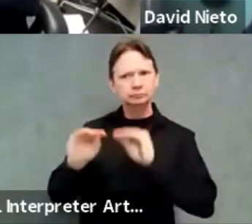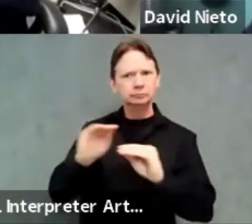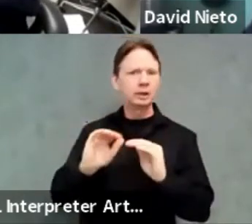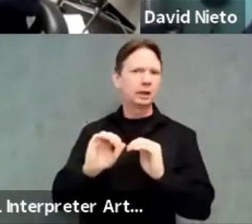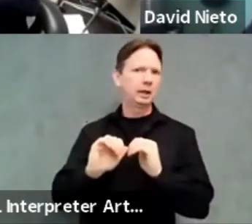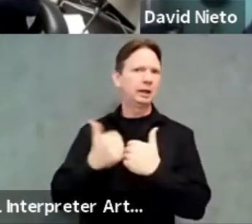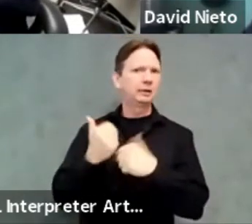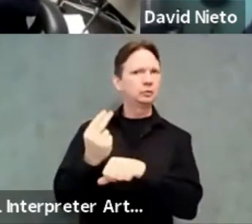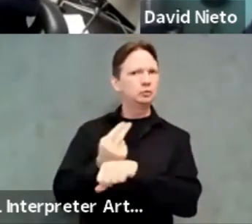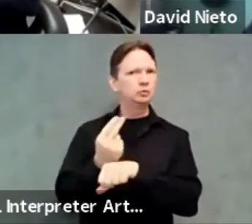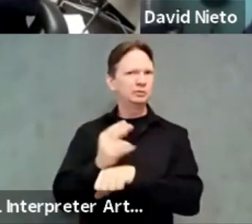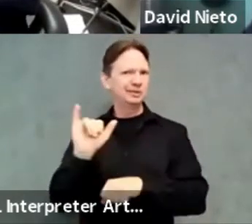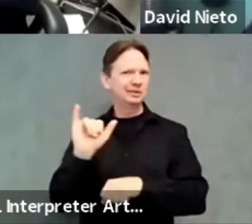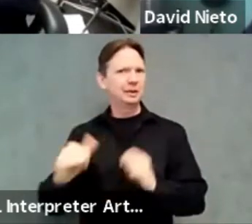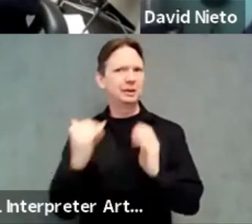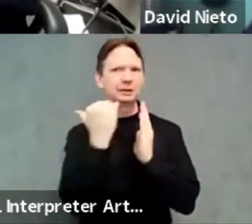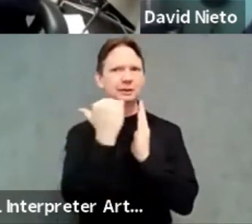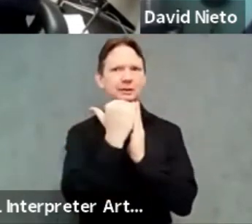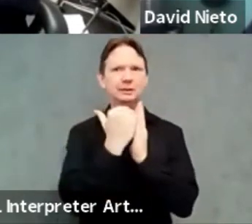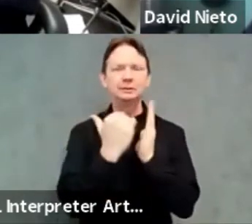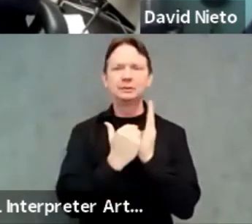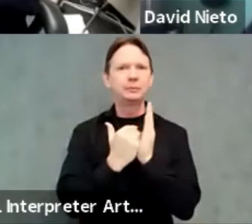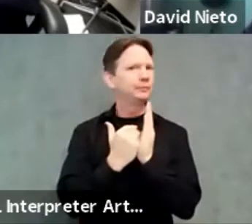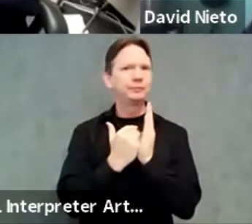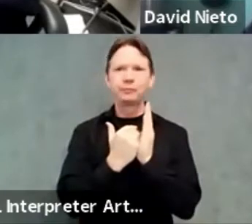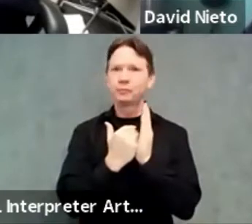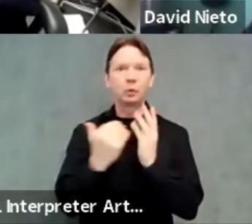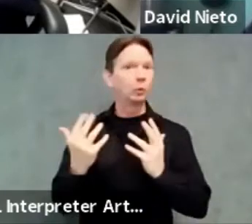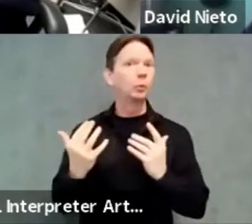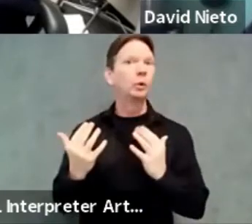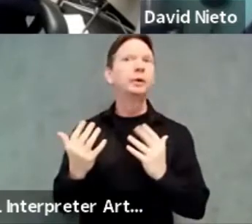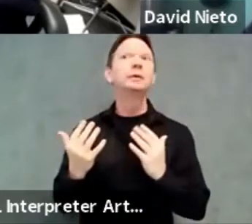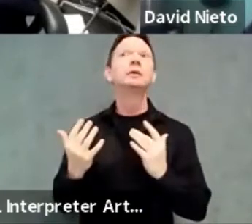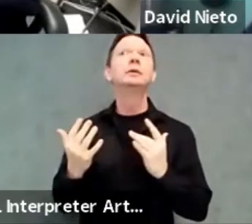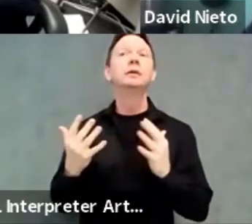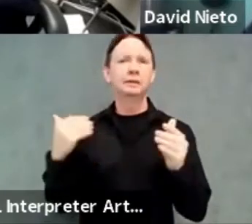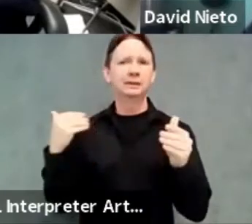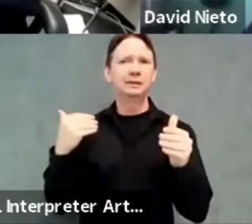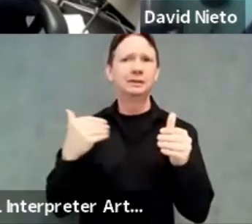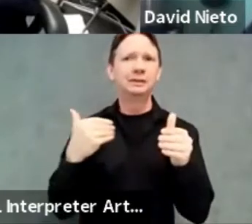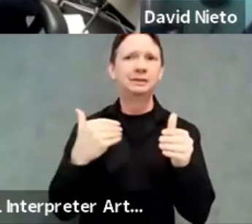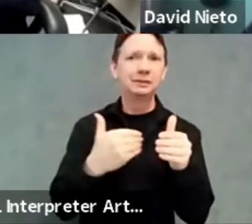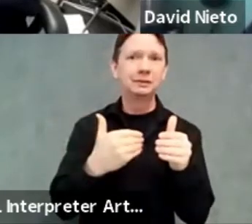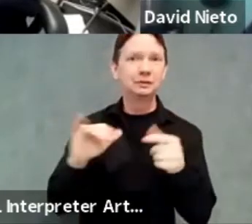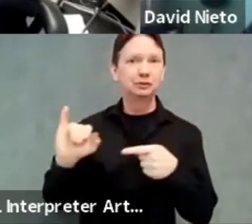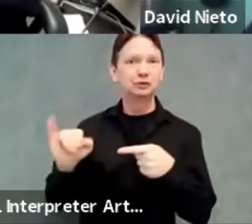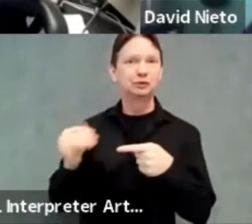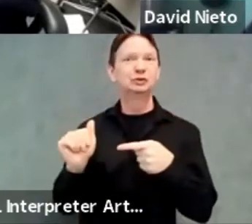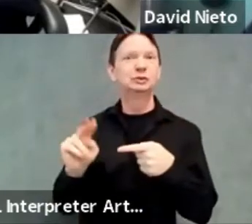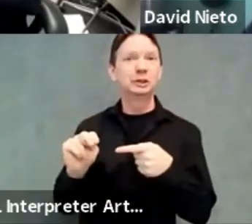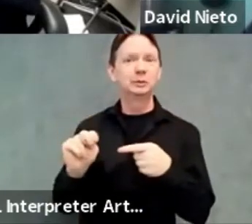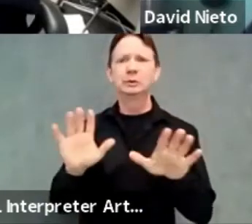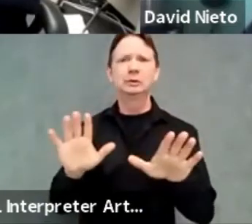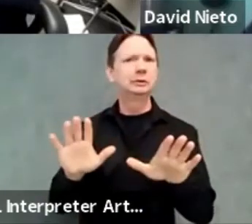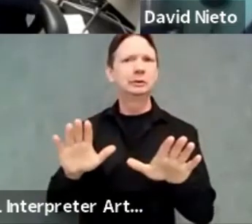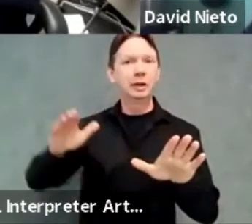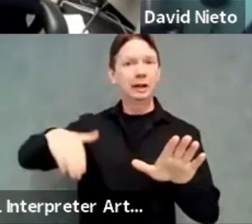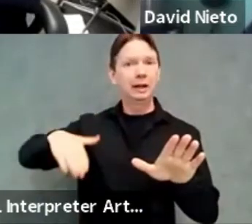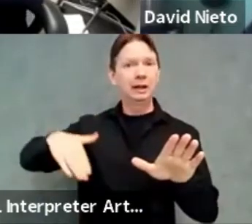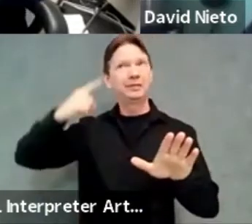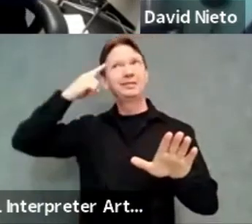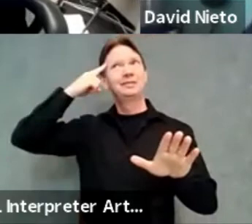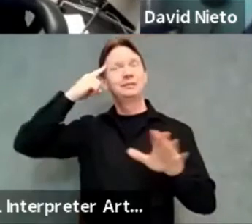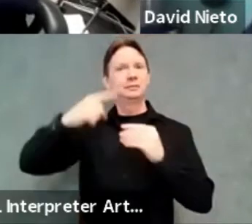find yourself in the start of January and you don't have your people, your candidates thought through and